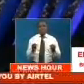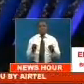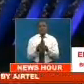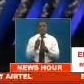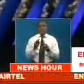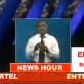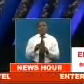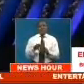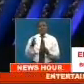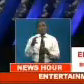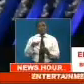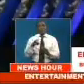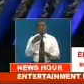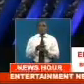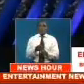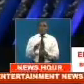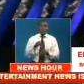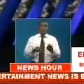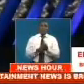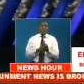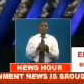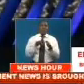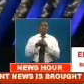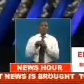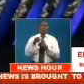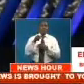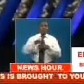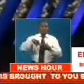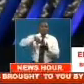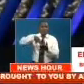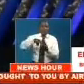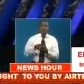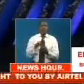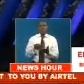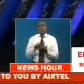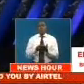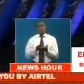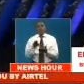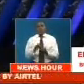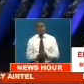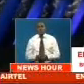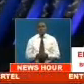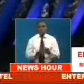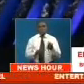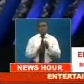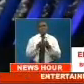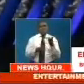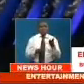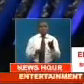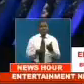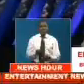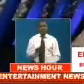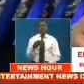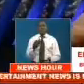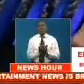ones. So we find it difficult when we go into the studio to record a song because we need to pay. Which support are you talking about? When it